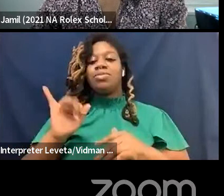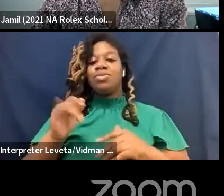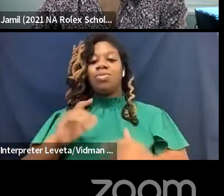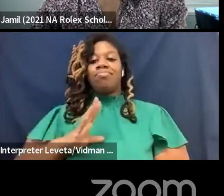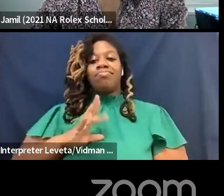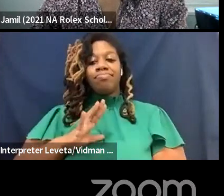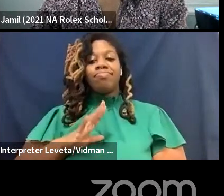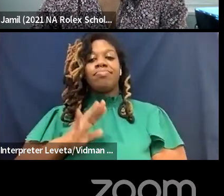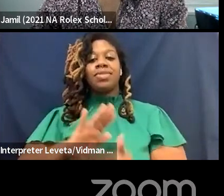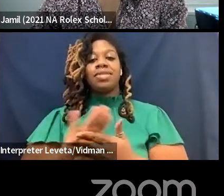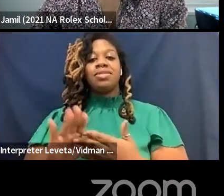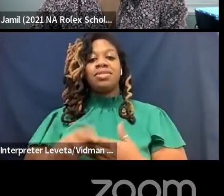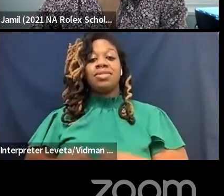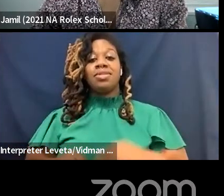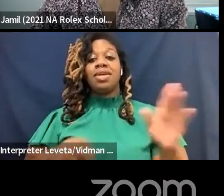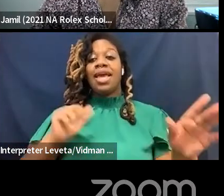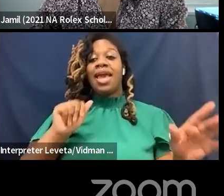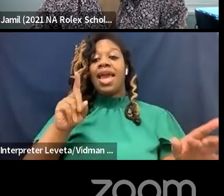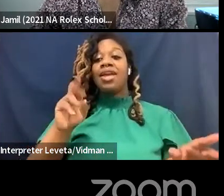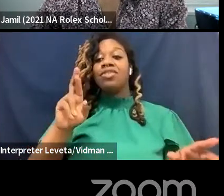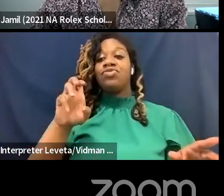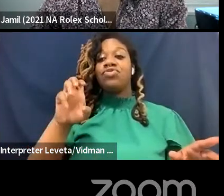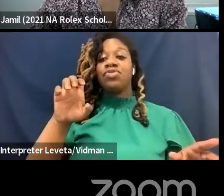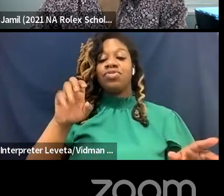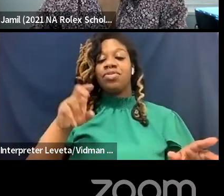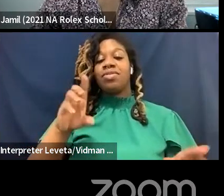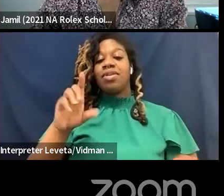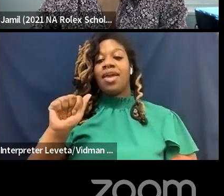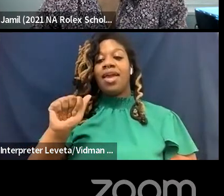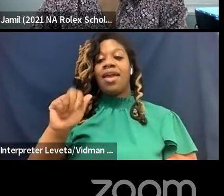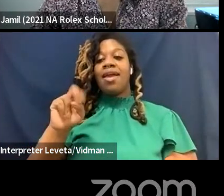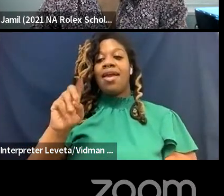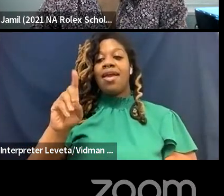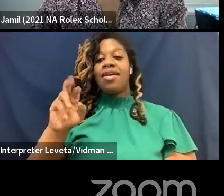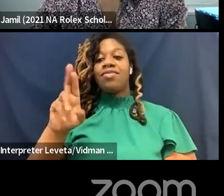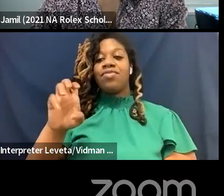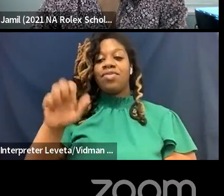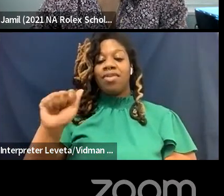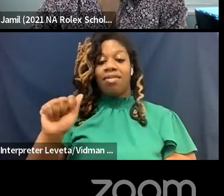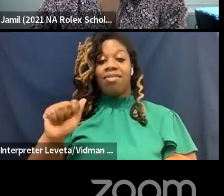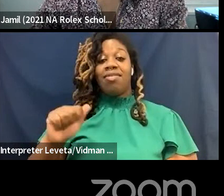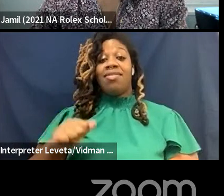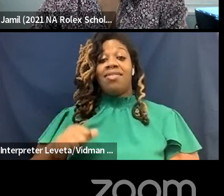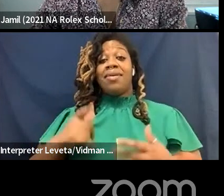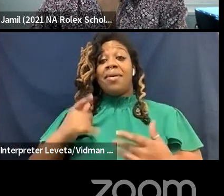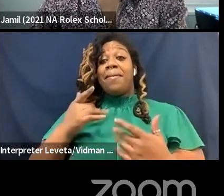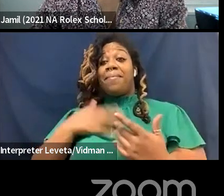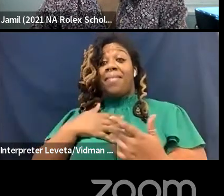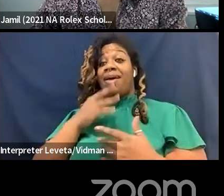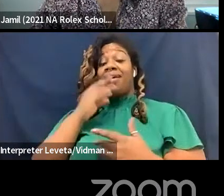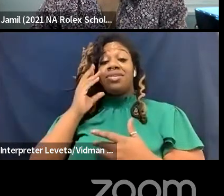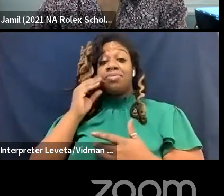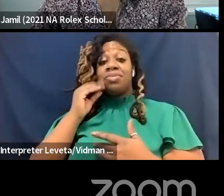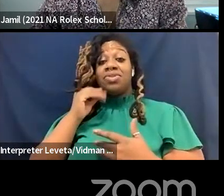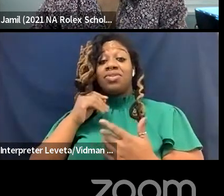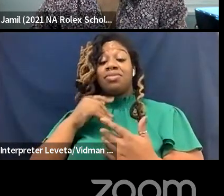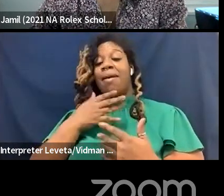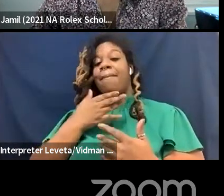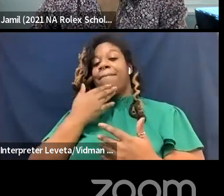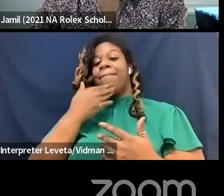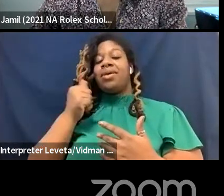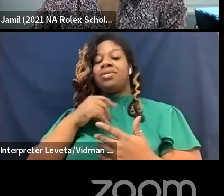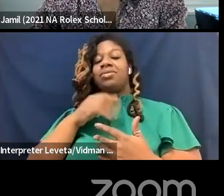My greatest experience to date, well, there are two. First one is just watching the light come on. I teach students to scuba dive, and seeing that light come